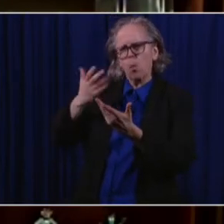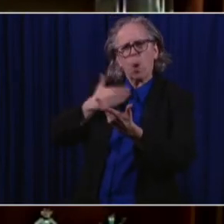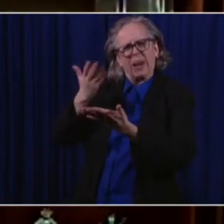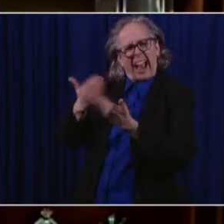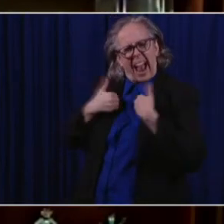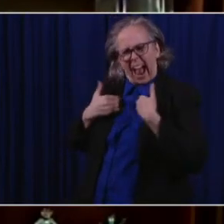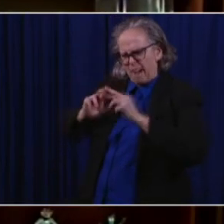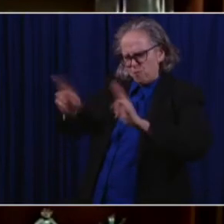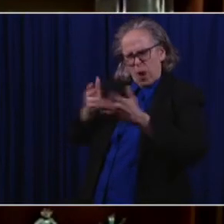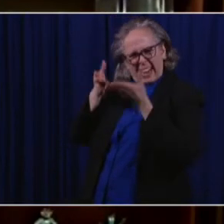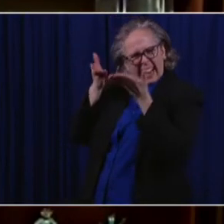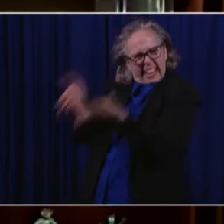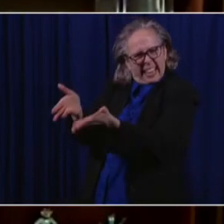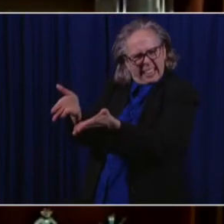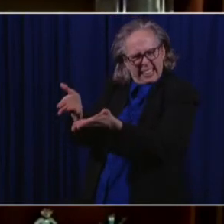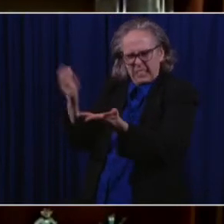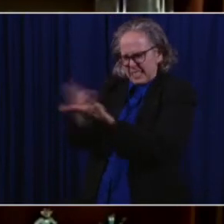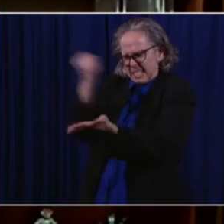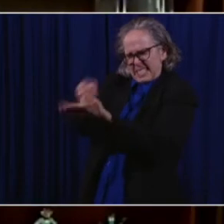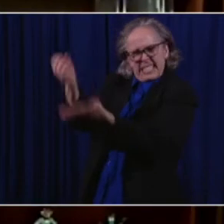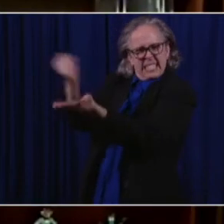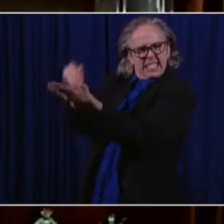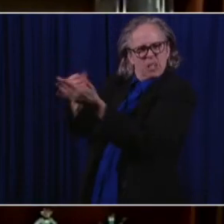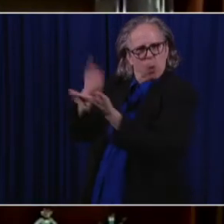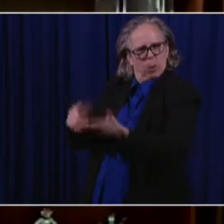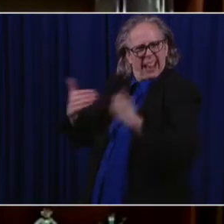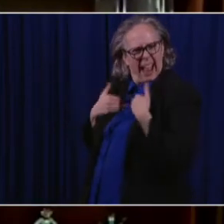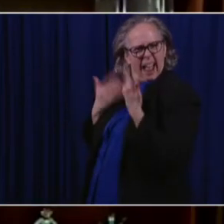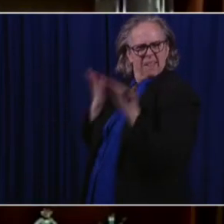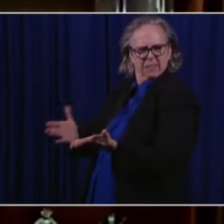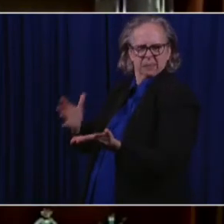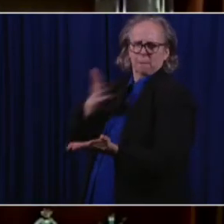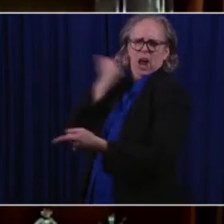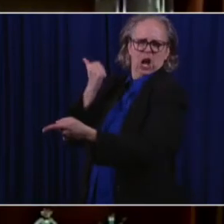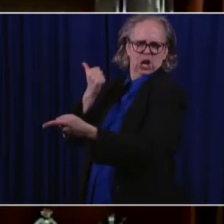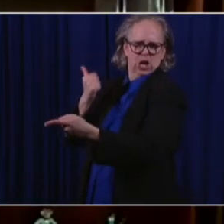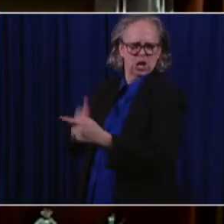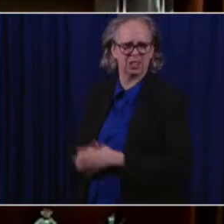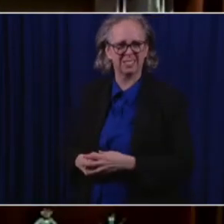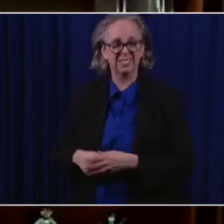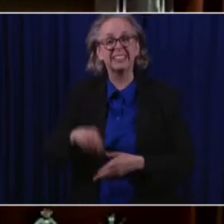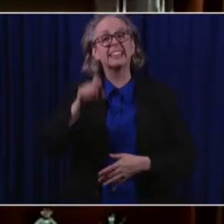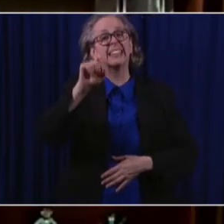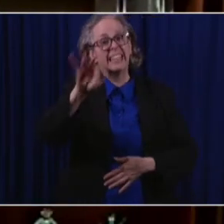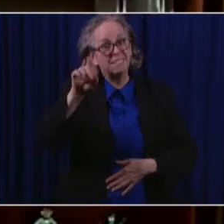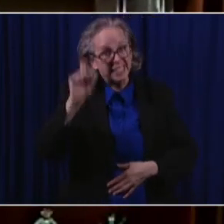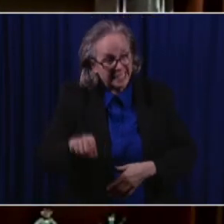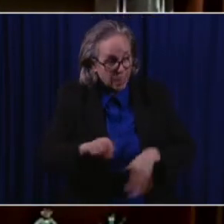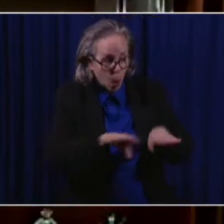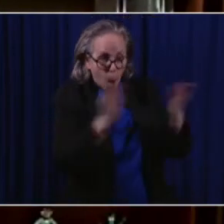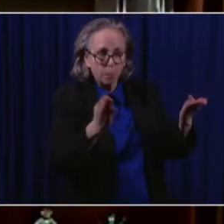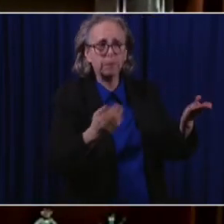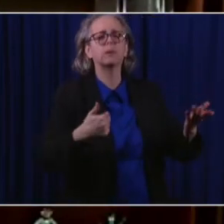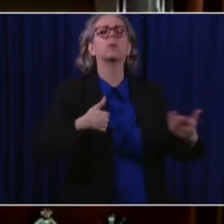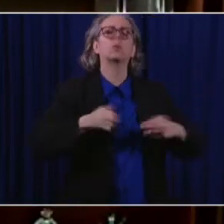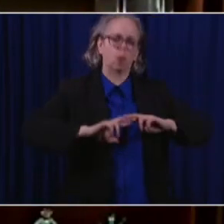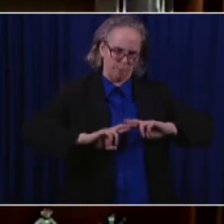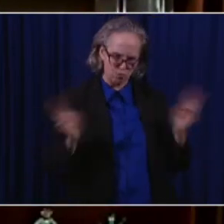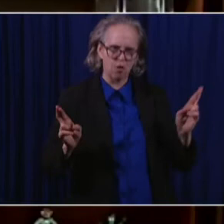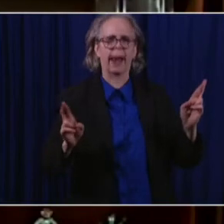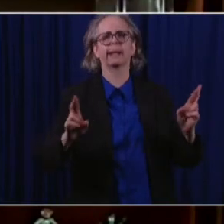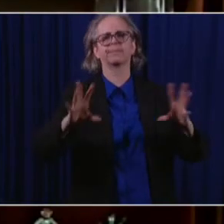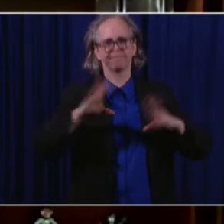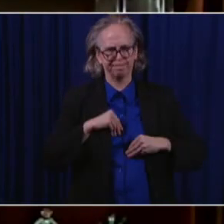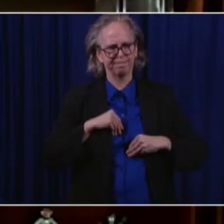But exactly to both Bob and Andy said, if need be, we're prepared to open it. And if that were the case, we would